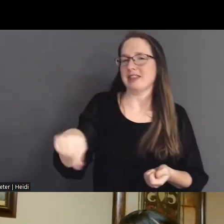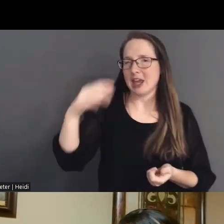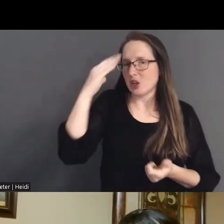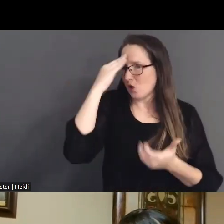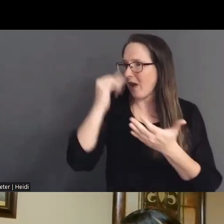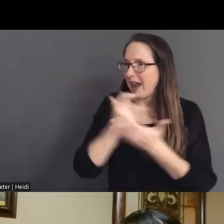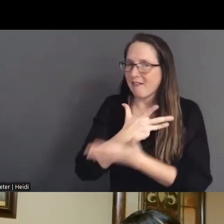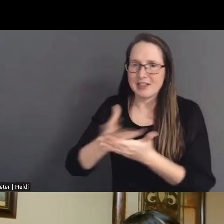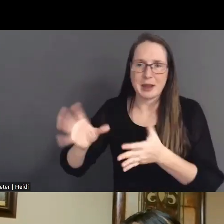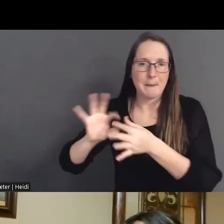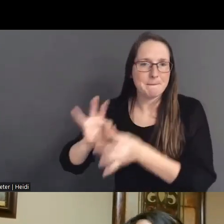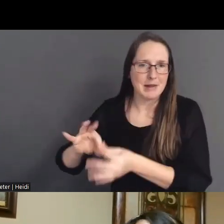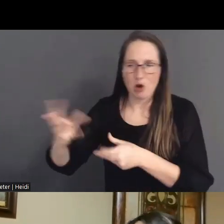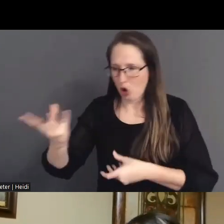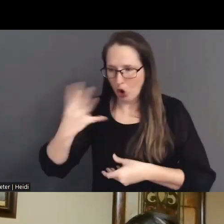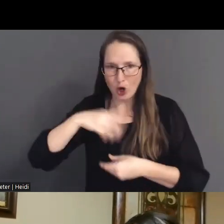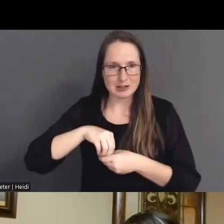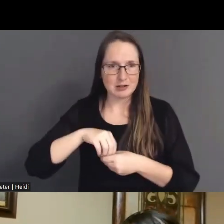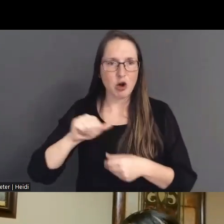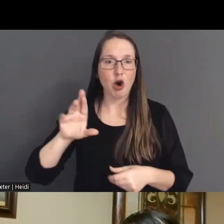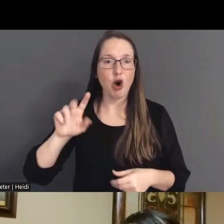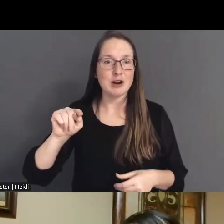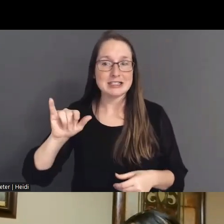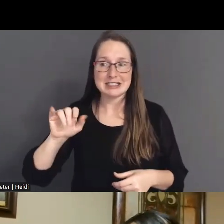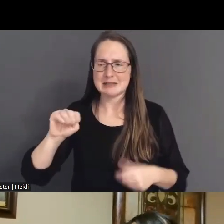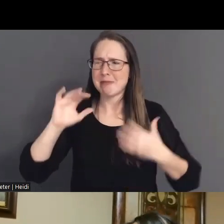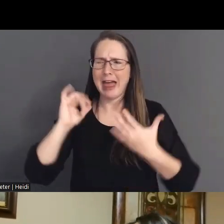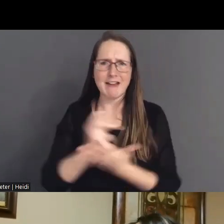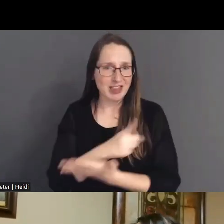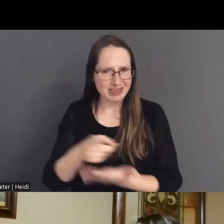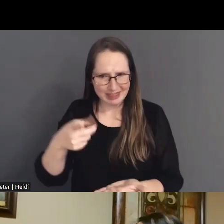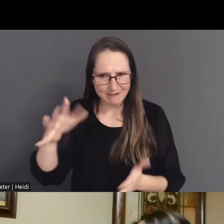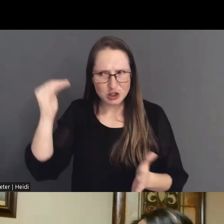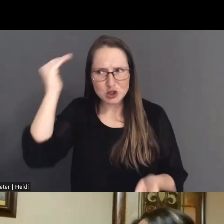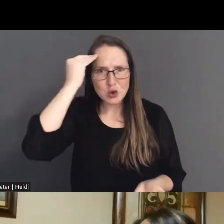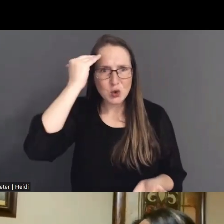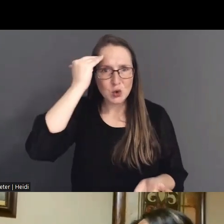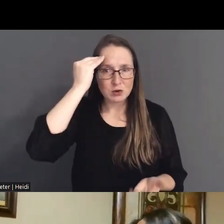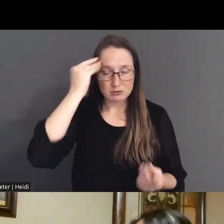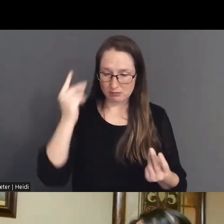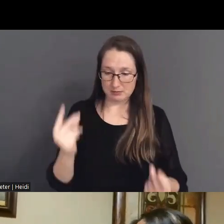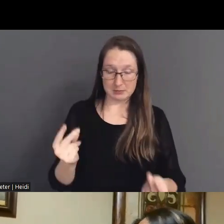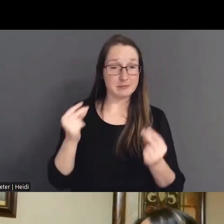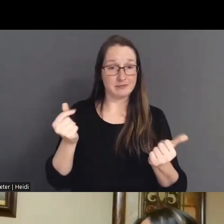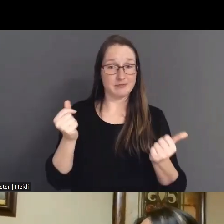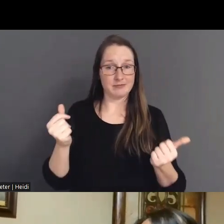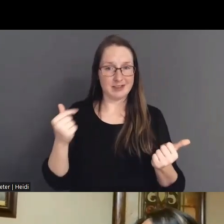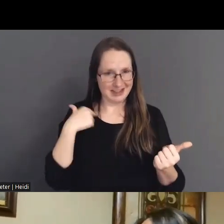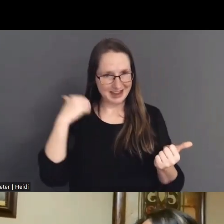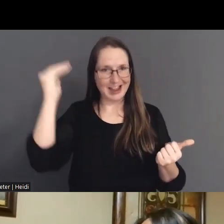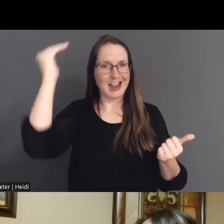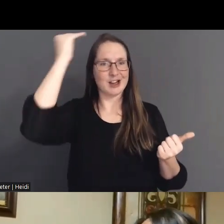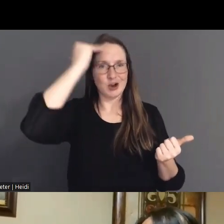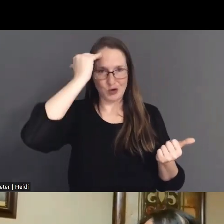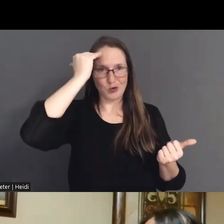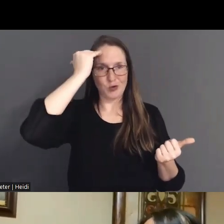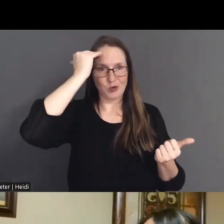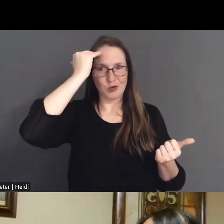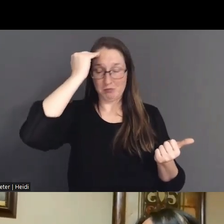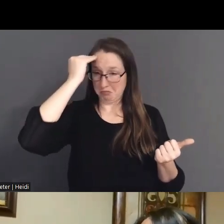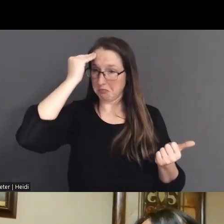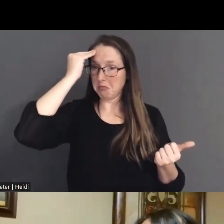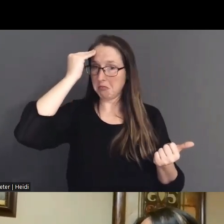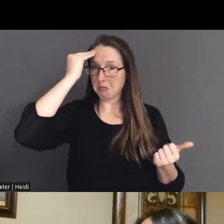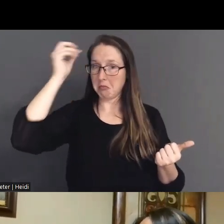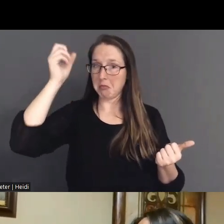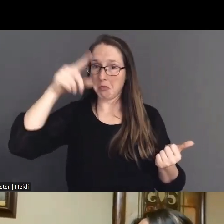about autism. Everything about autism. So right away, I knew that, okay,